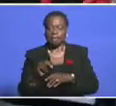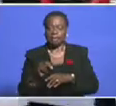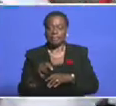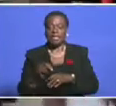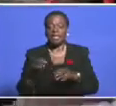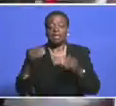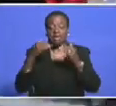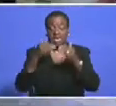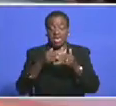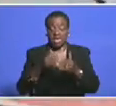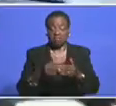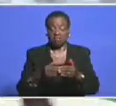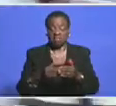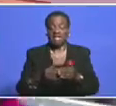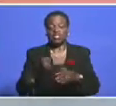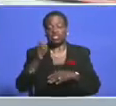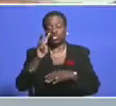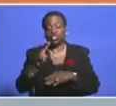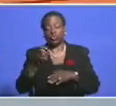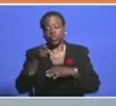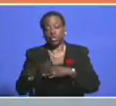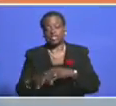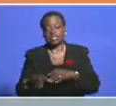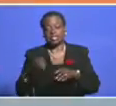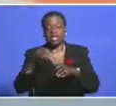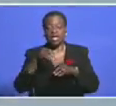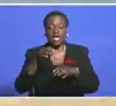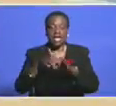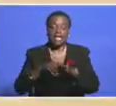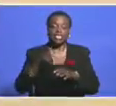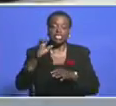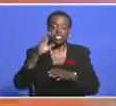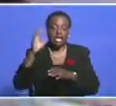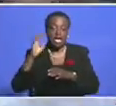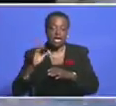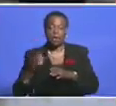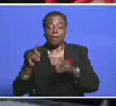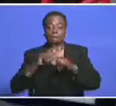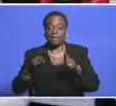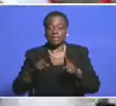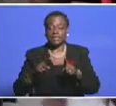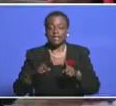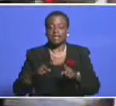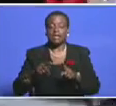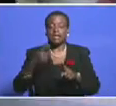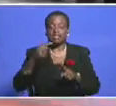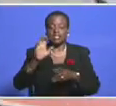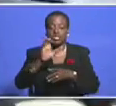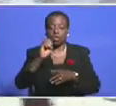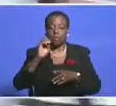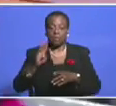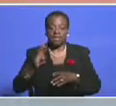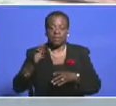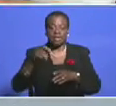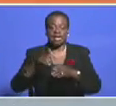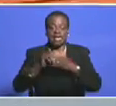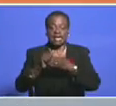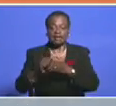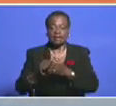two losses at a season-opening classic in Chicago, but the Mangoes, they plan to use that as motivation for what lies